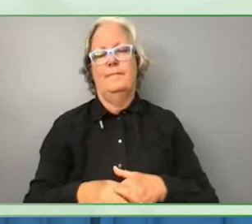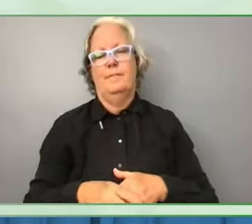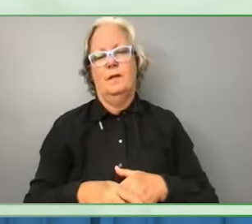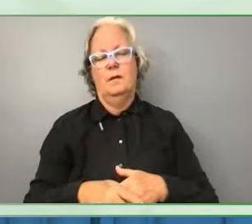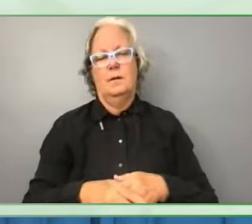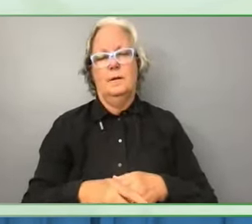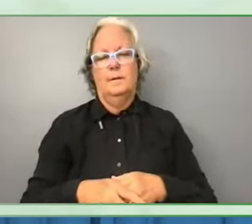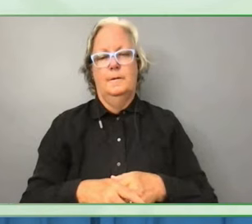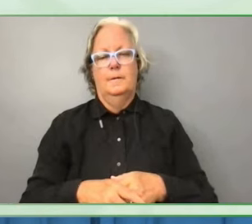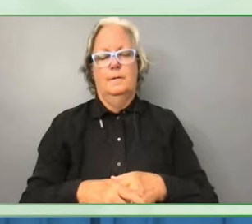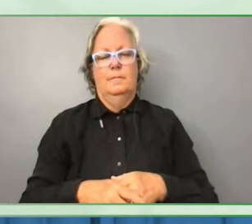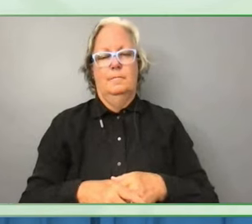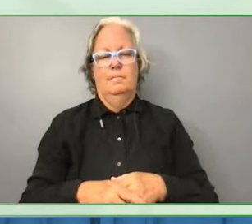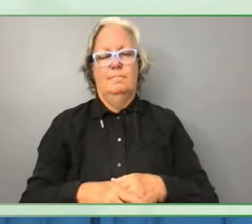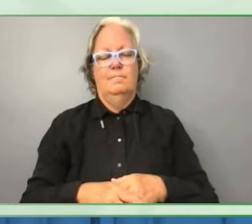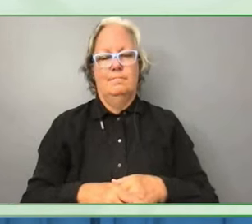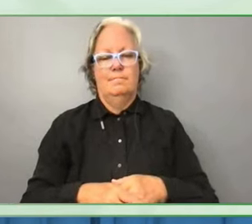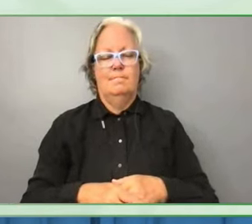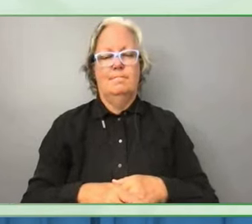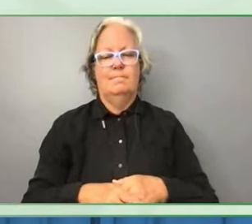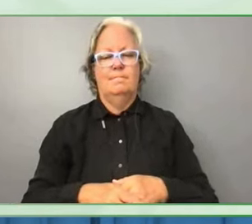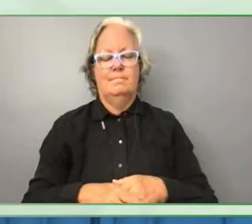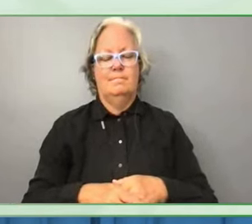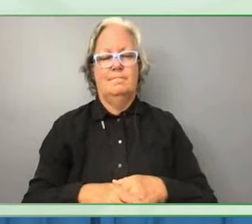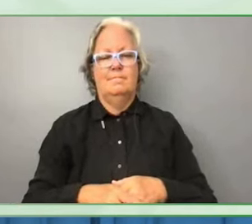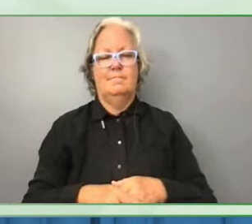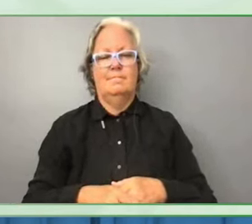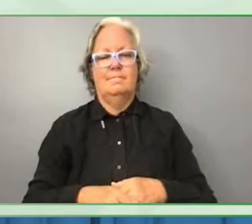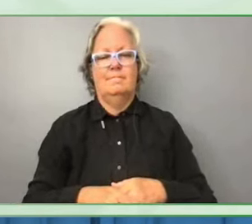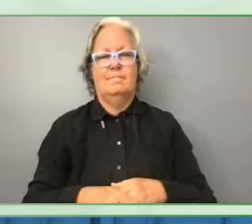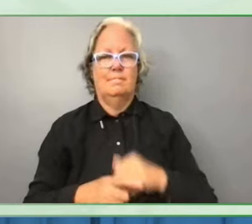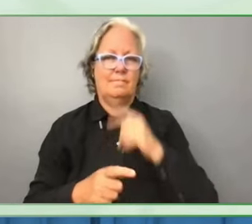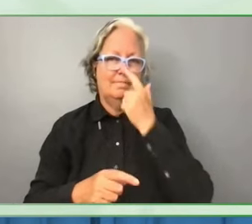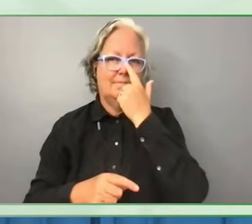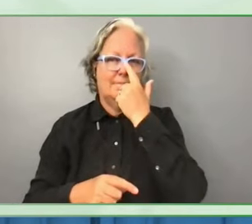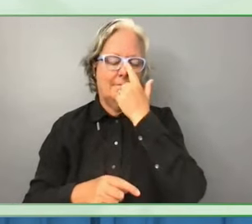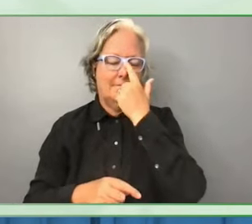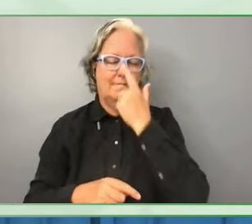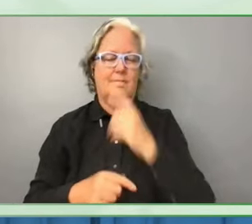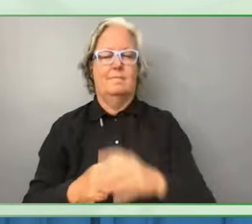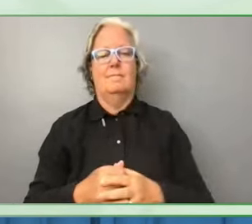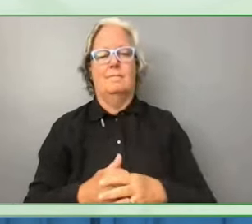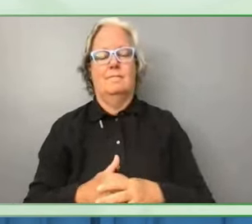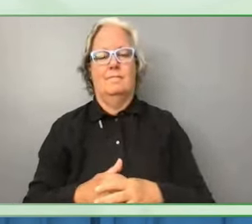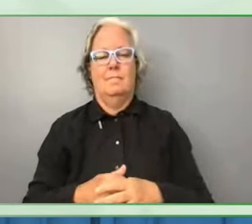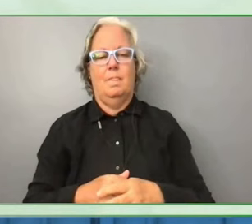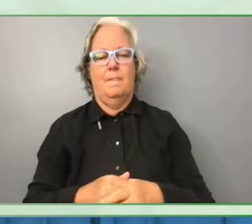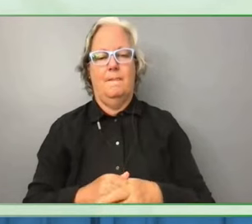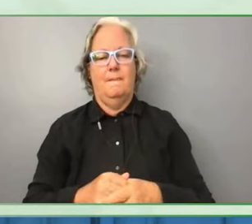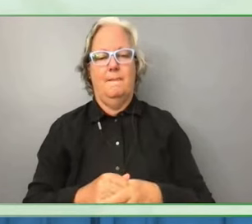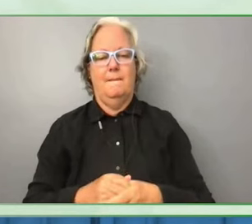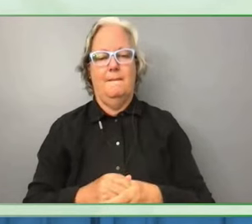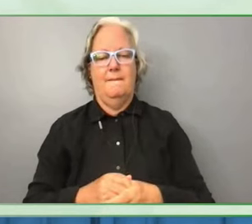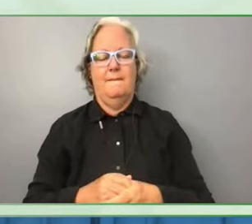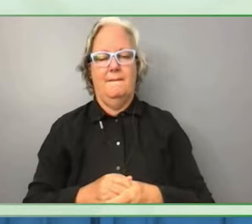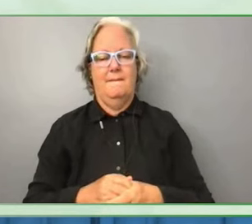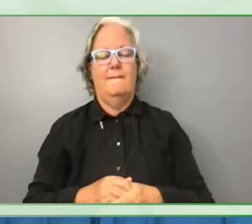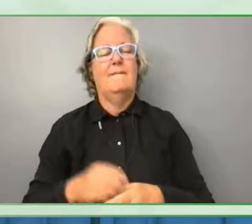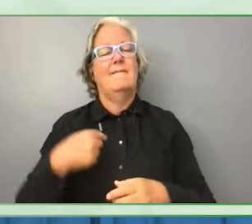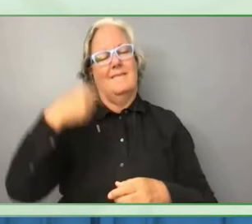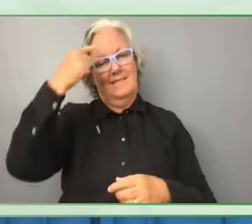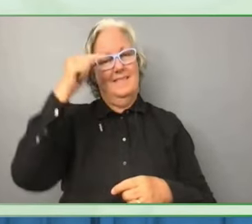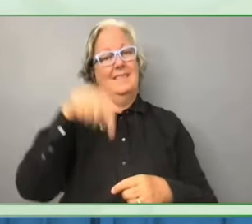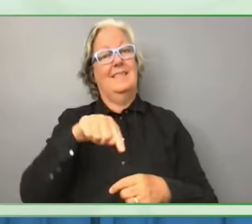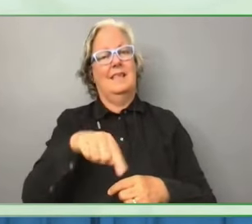I think that back to struggle in the field passing in the issue implemented, it brings me to share this message with